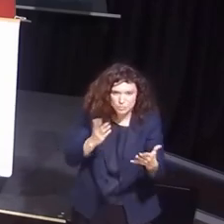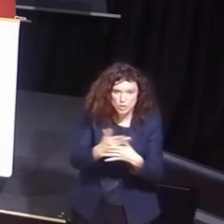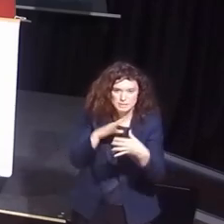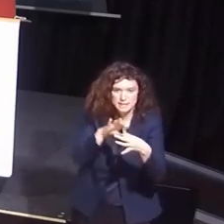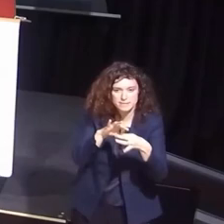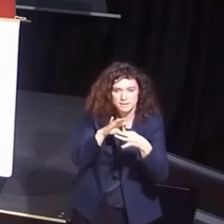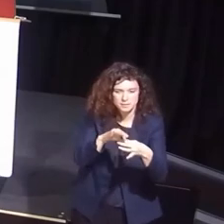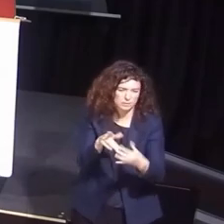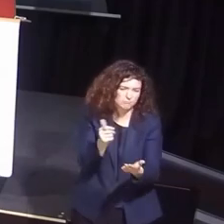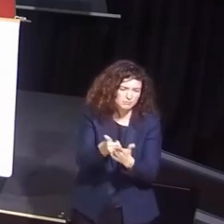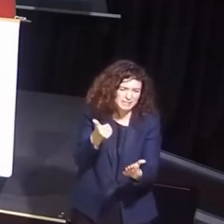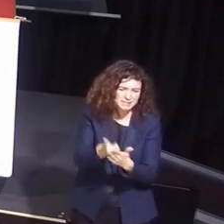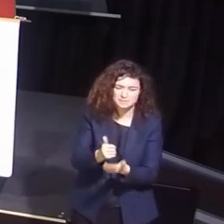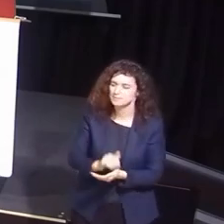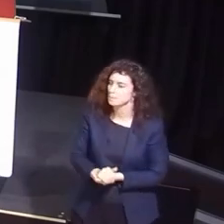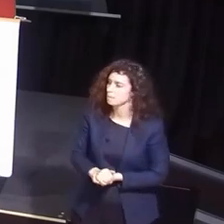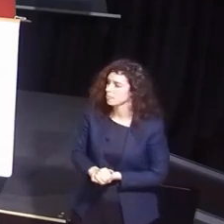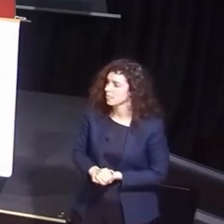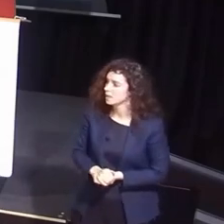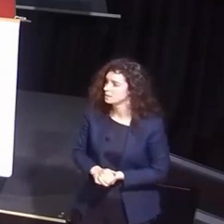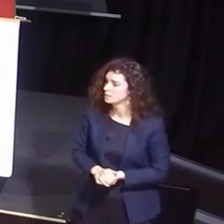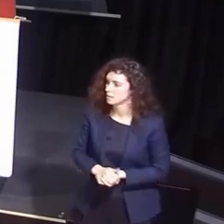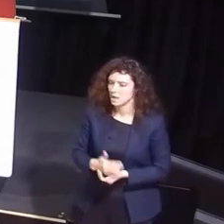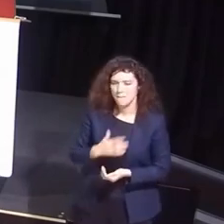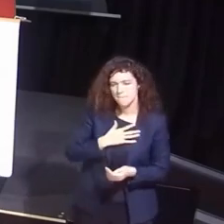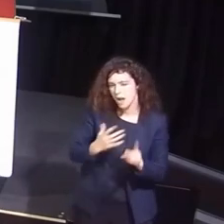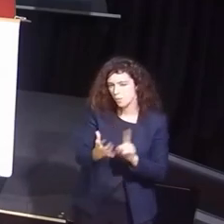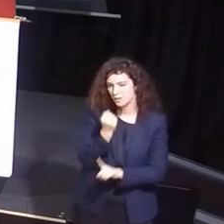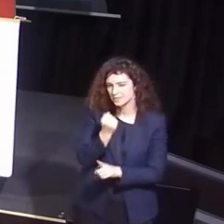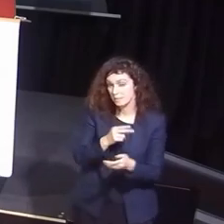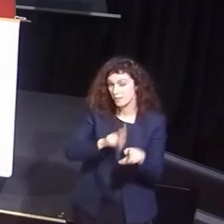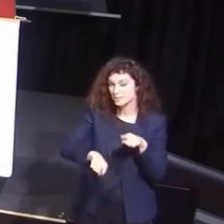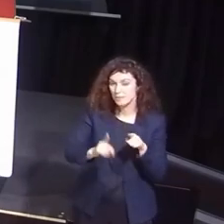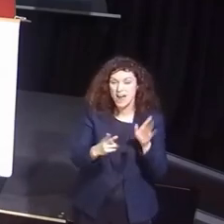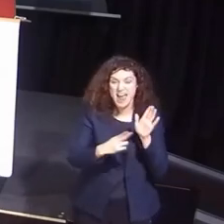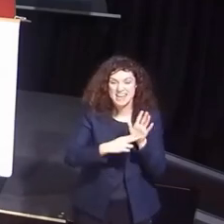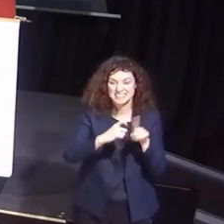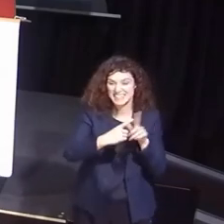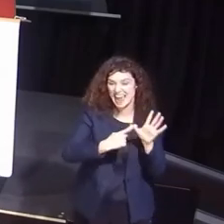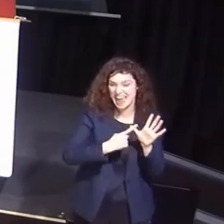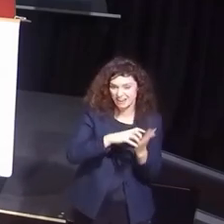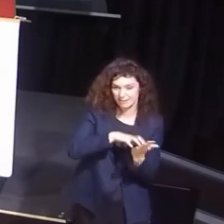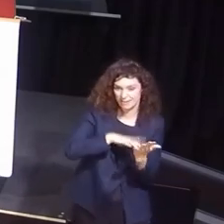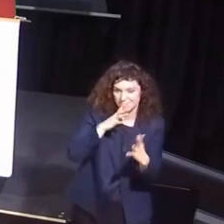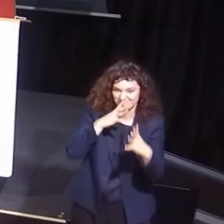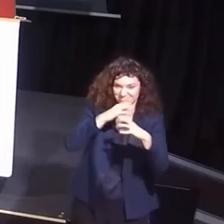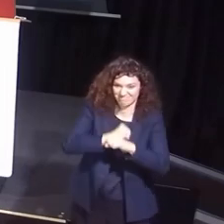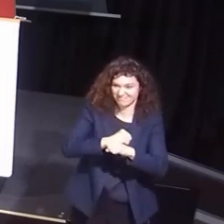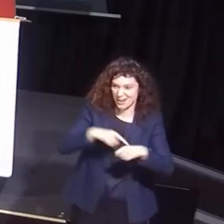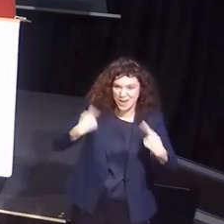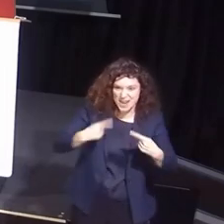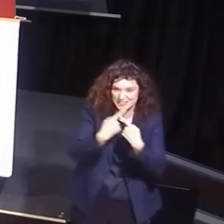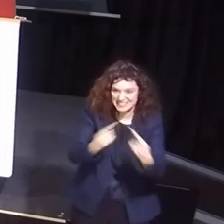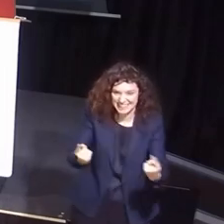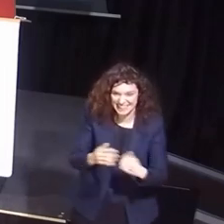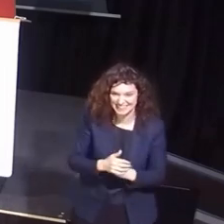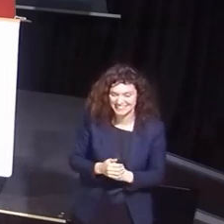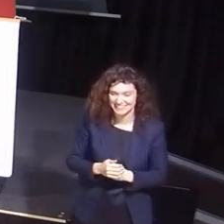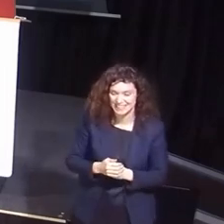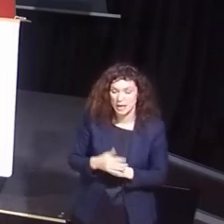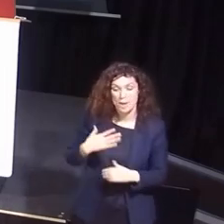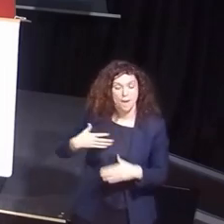actually, my wins are mostly under NDA. Damn. Yeah. My friend Zoe, who was